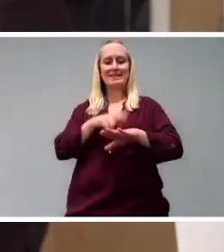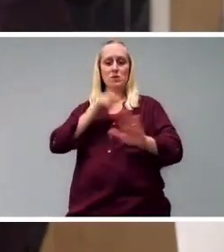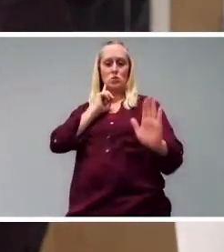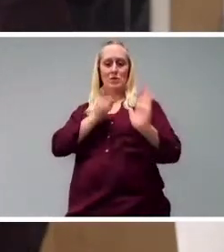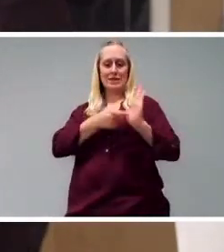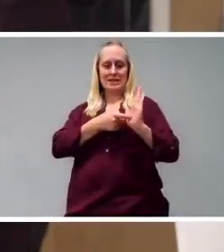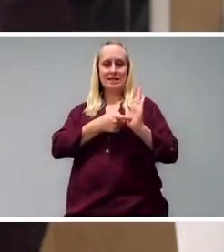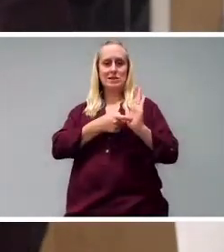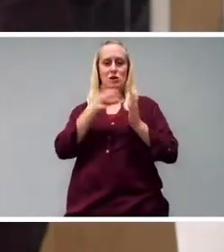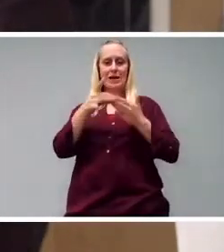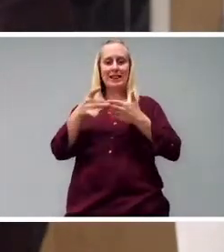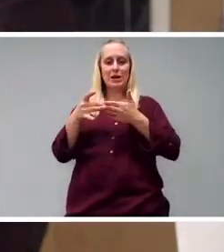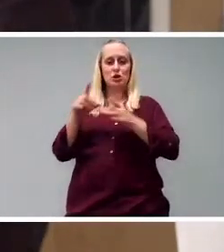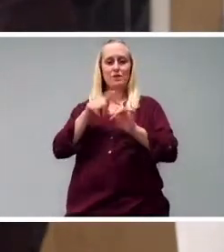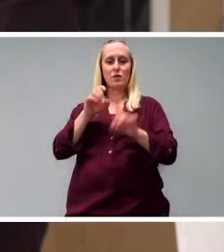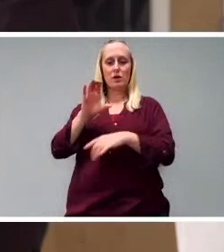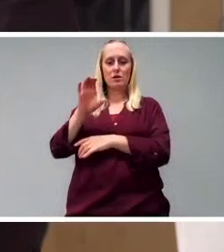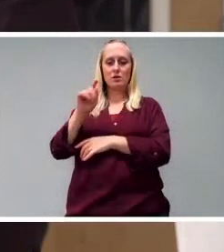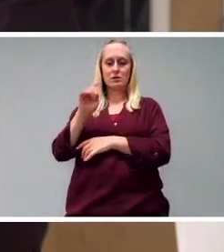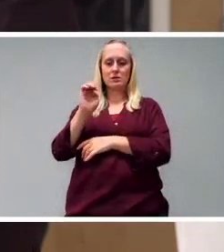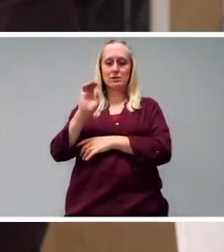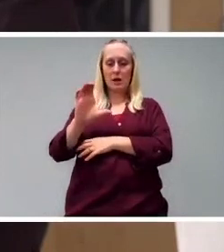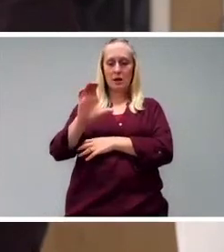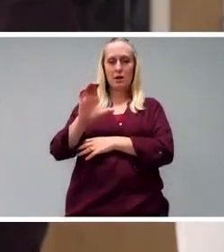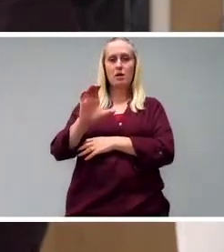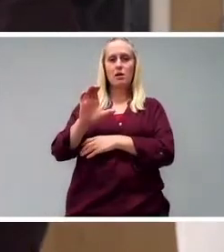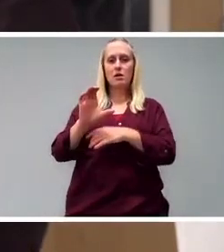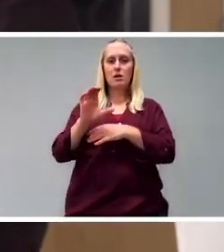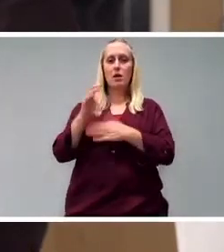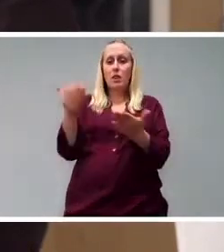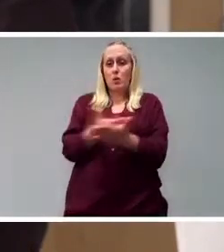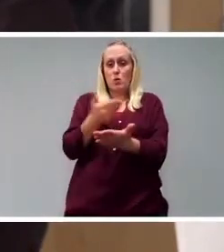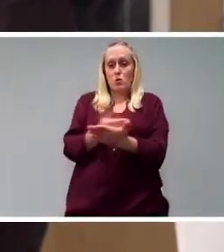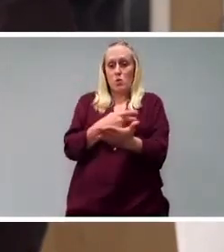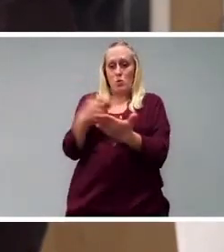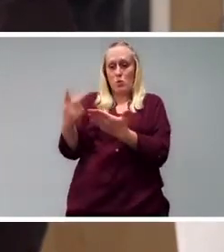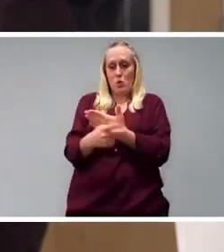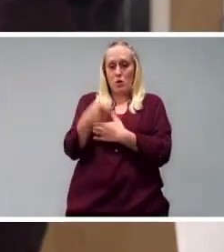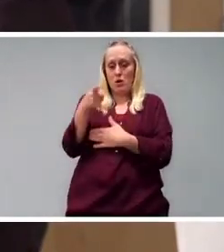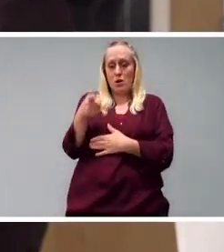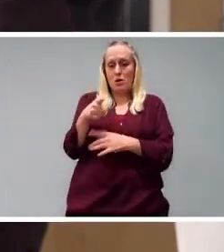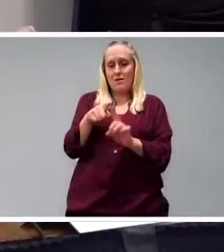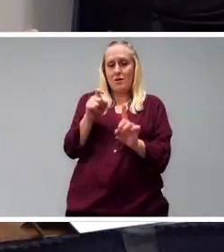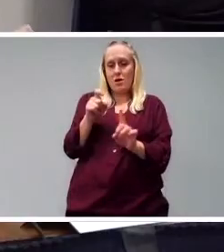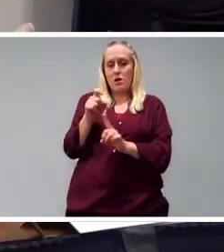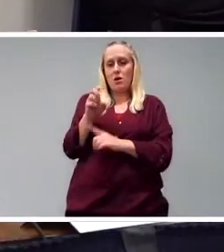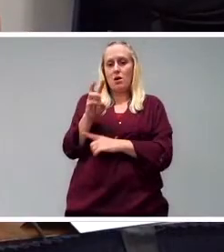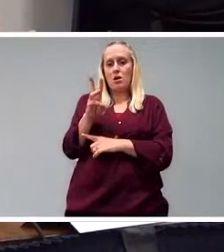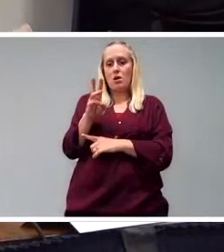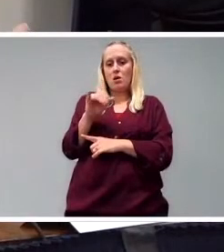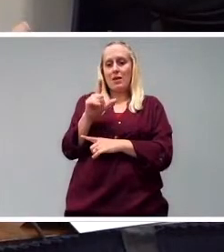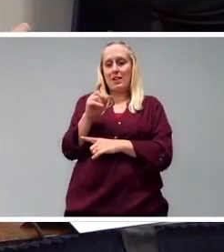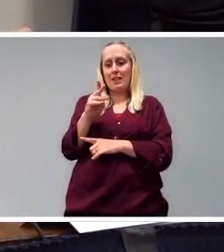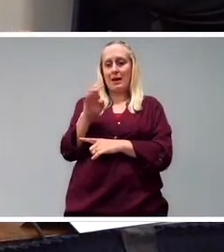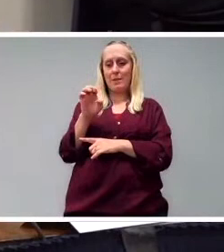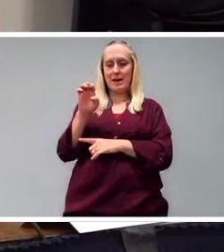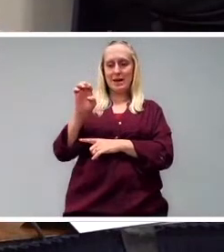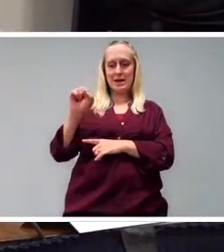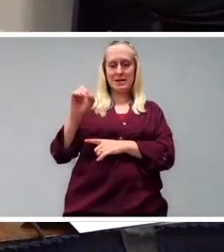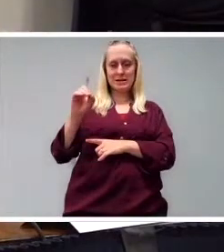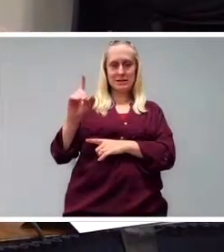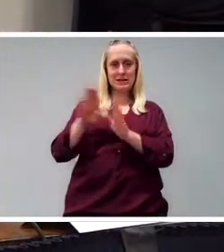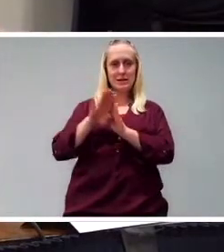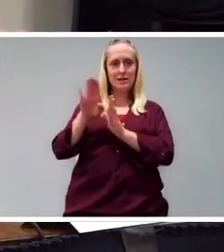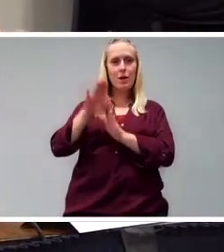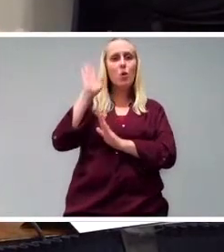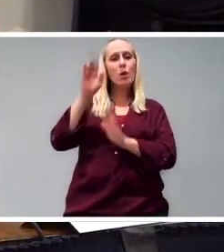the leadership from CTEC is going to, the new program from the Willamette ESD development is going to be modeled